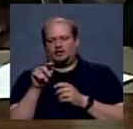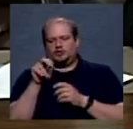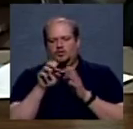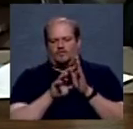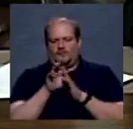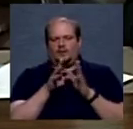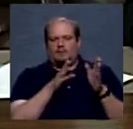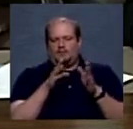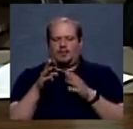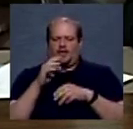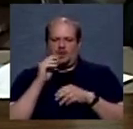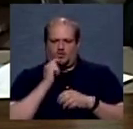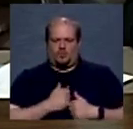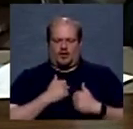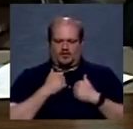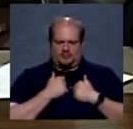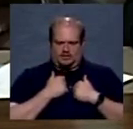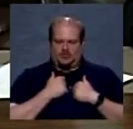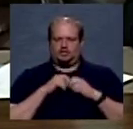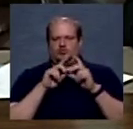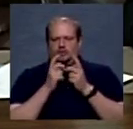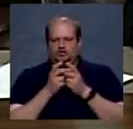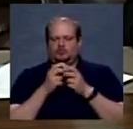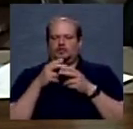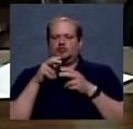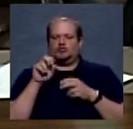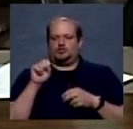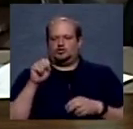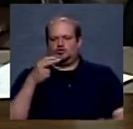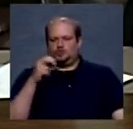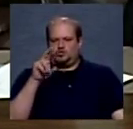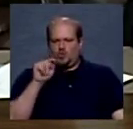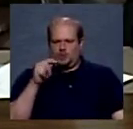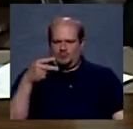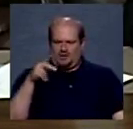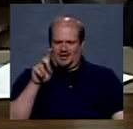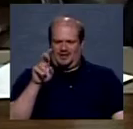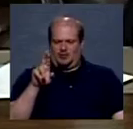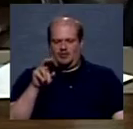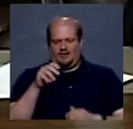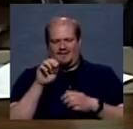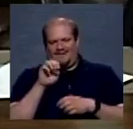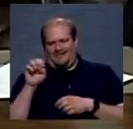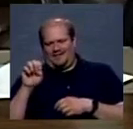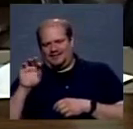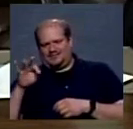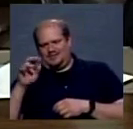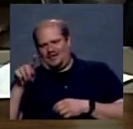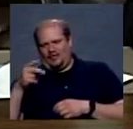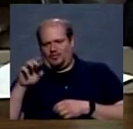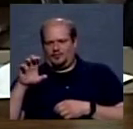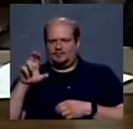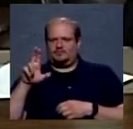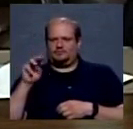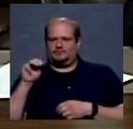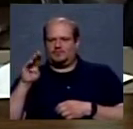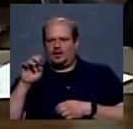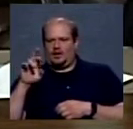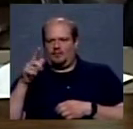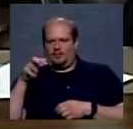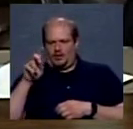planned residential district titled Deal Short Form PDR, located at the southeast corner of East 9th and Cumberland Streets, Little Rock, Arkansas,